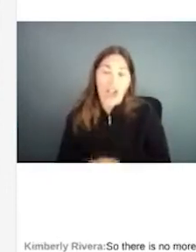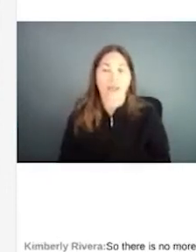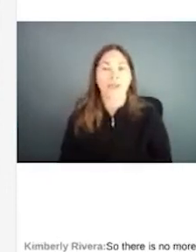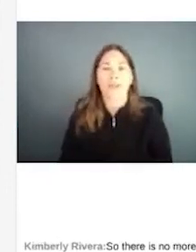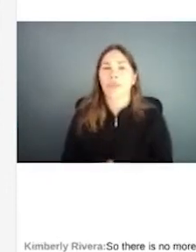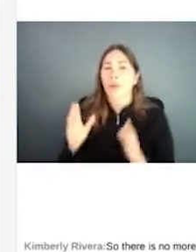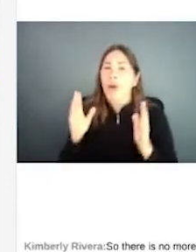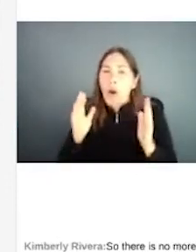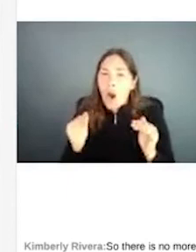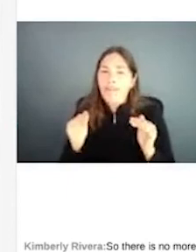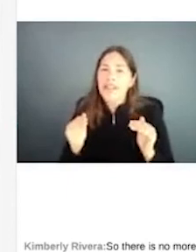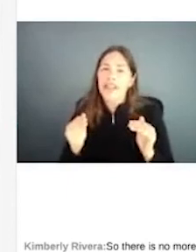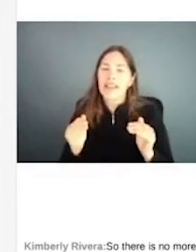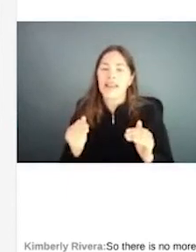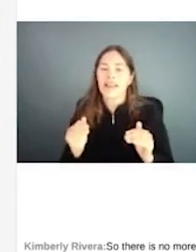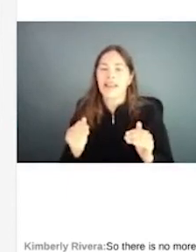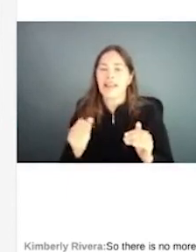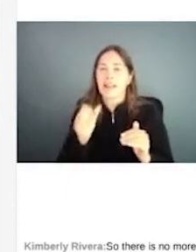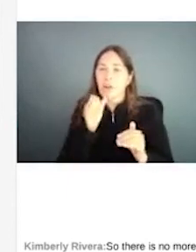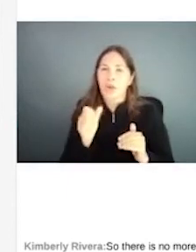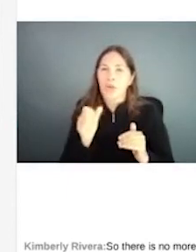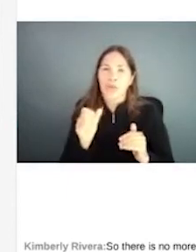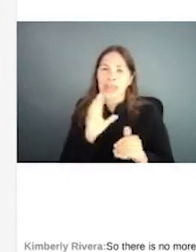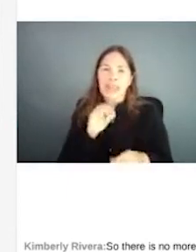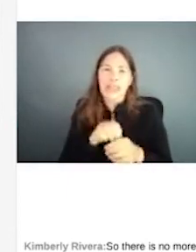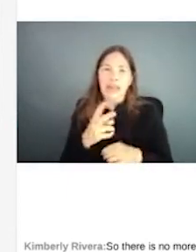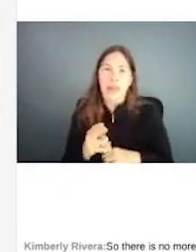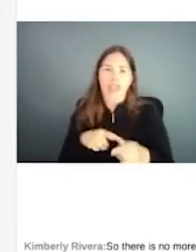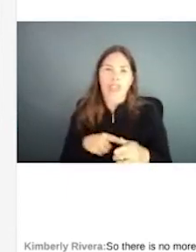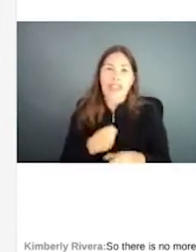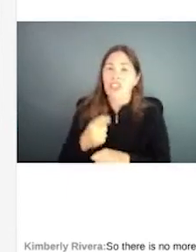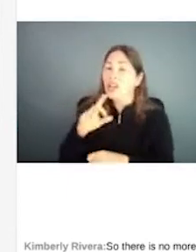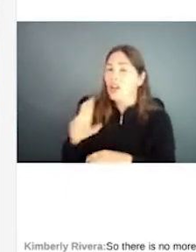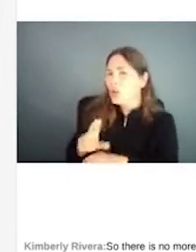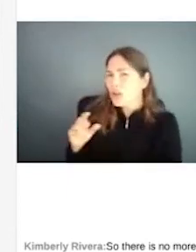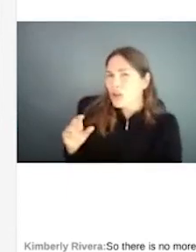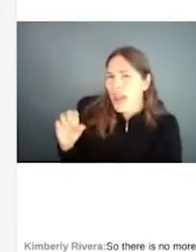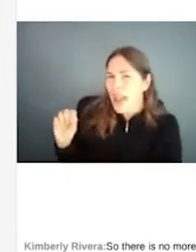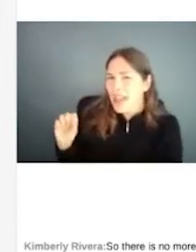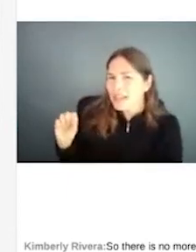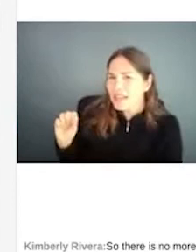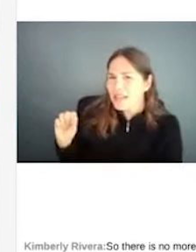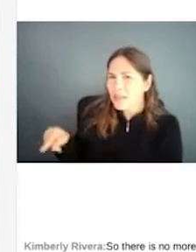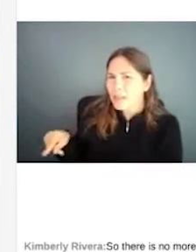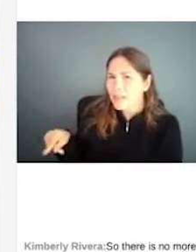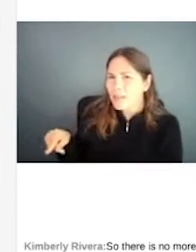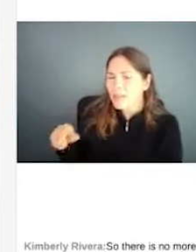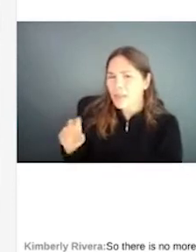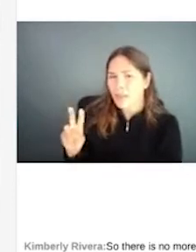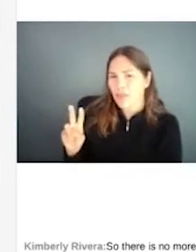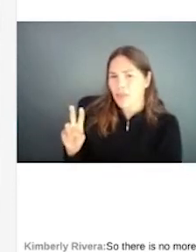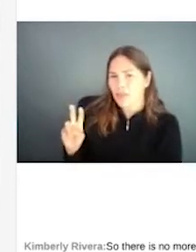Hopefully we won't be in that boat this year. Also, I use Boxy SVG for Illustrator. Boxy